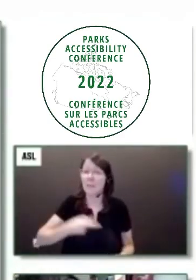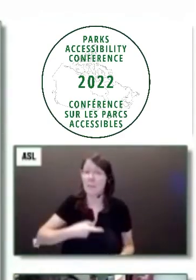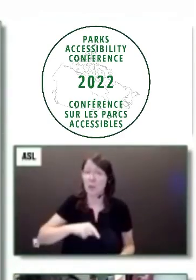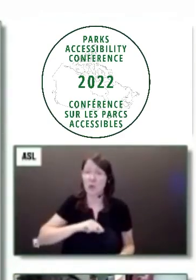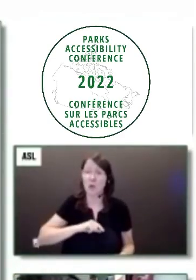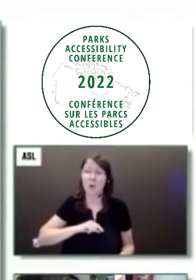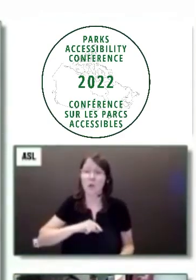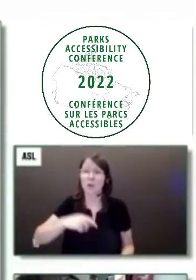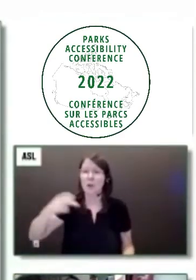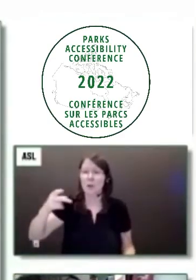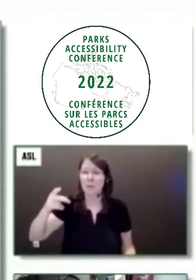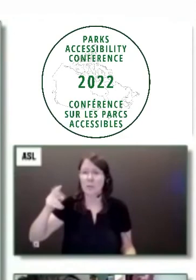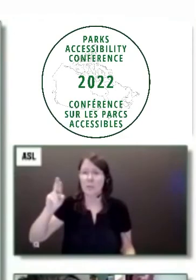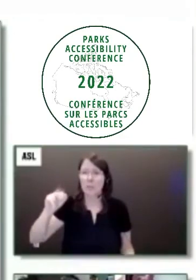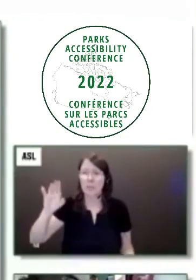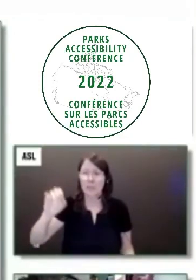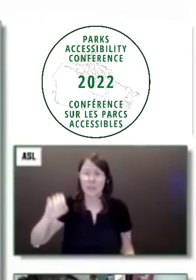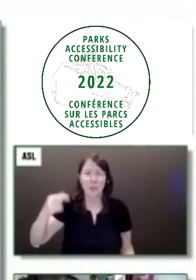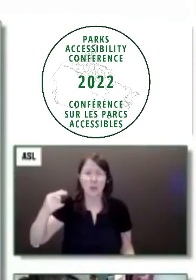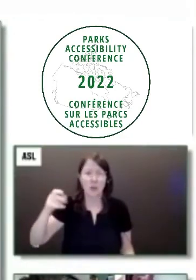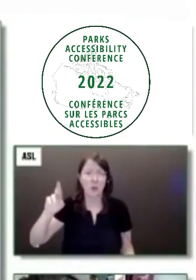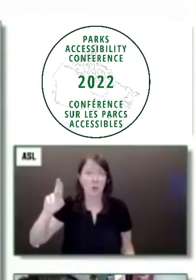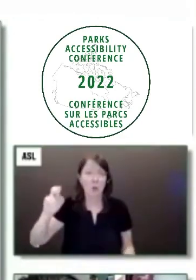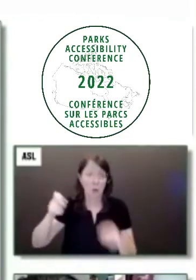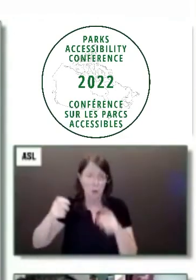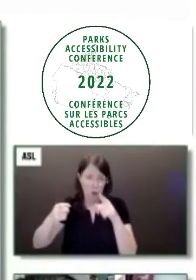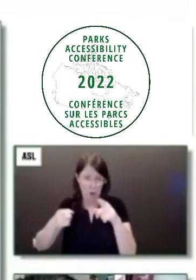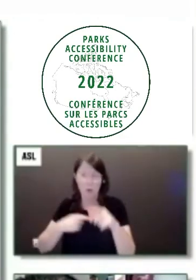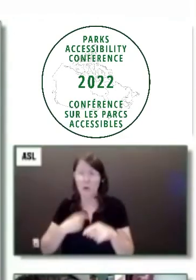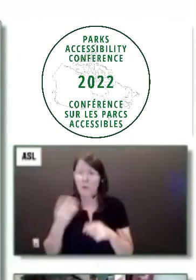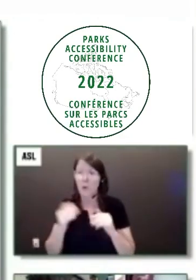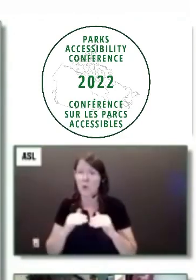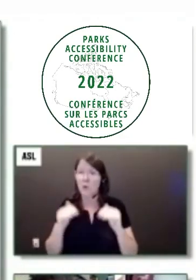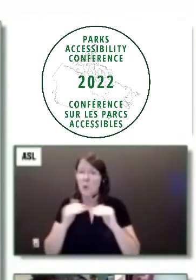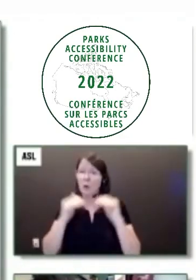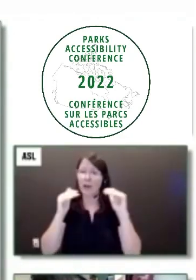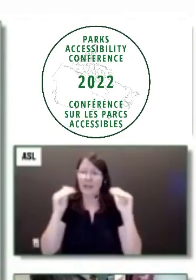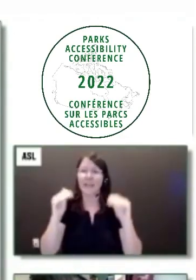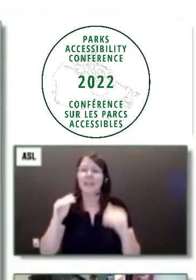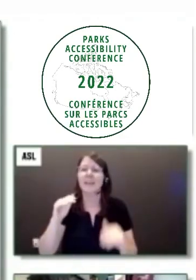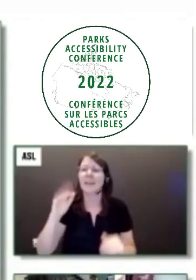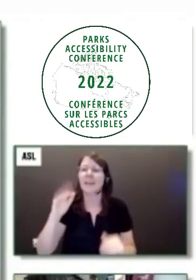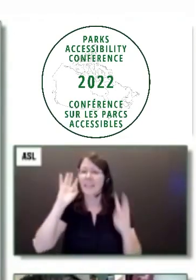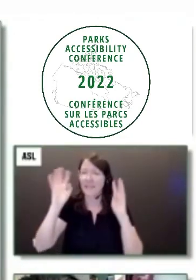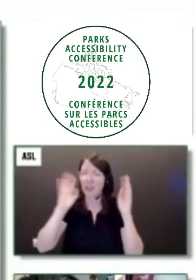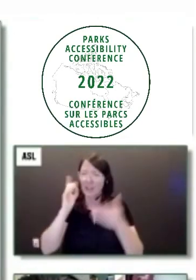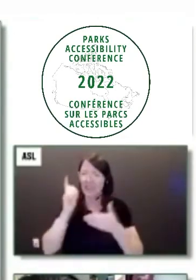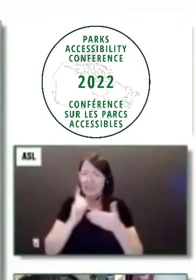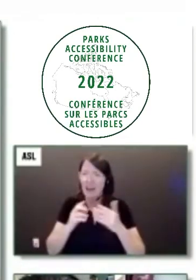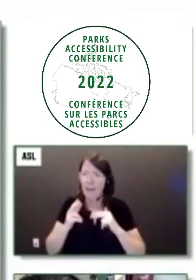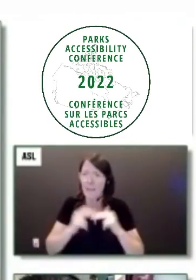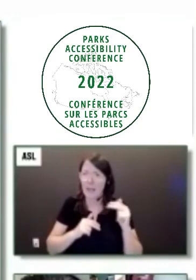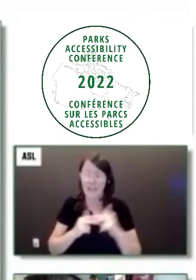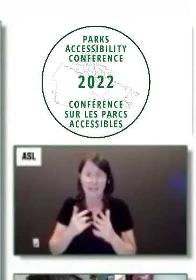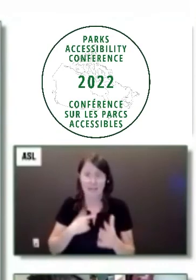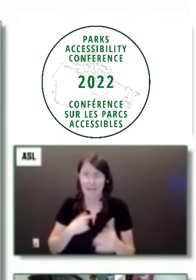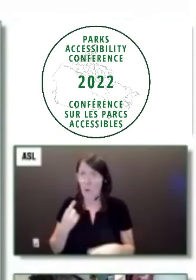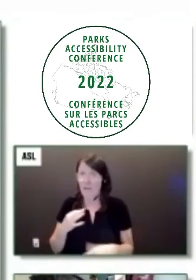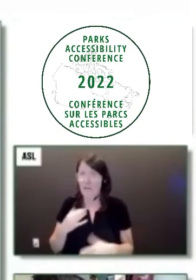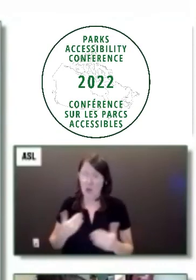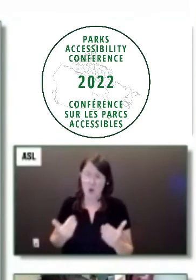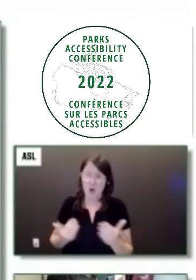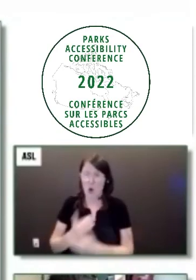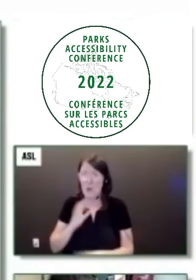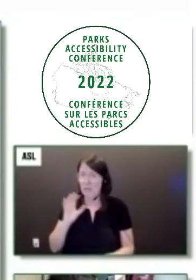with the image on the right of our 4-story wood innovation and design building, which, despite being one of the newest buildings built in